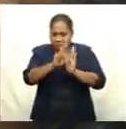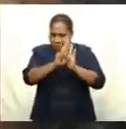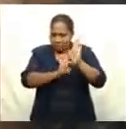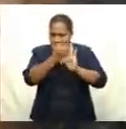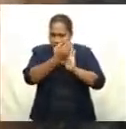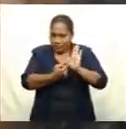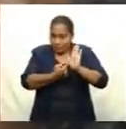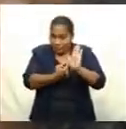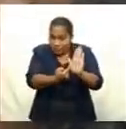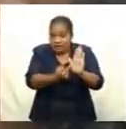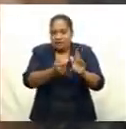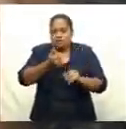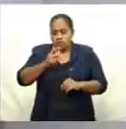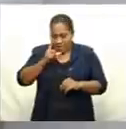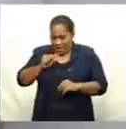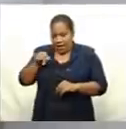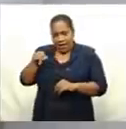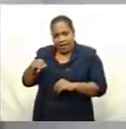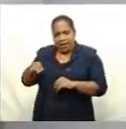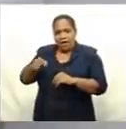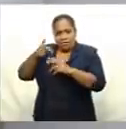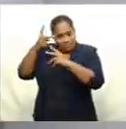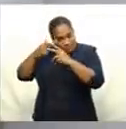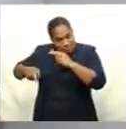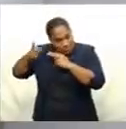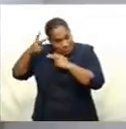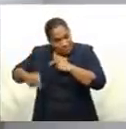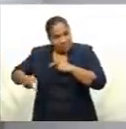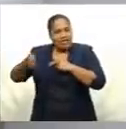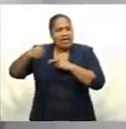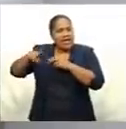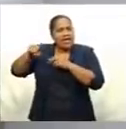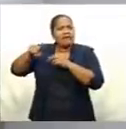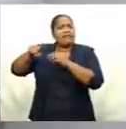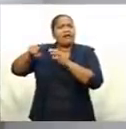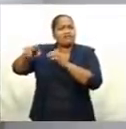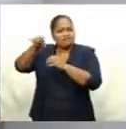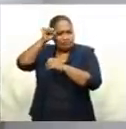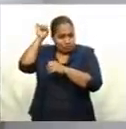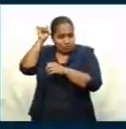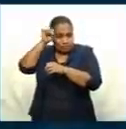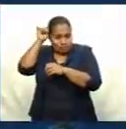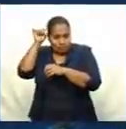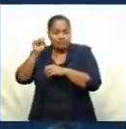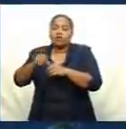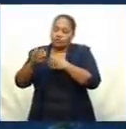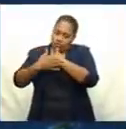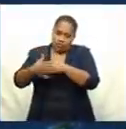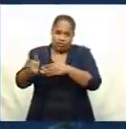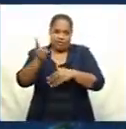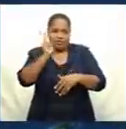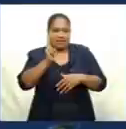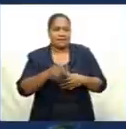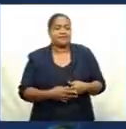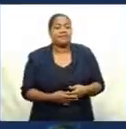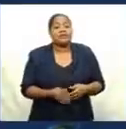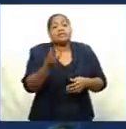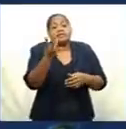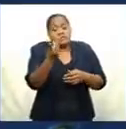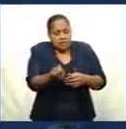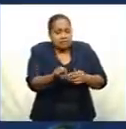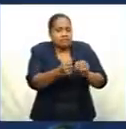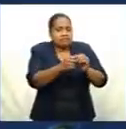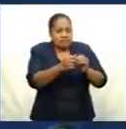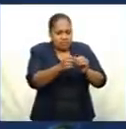to allow for hairdressing services to reopen. We've come up with a set of protocols that we deem that